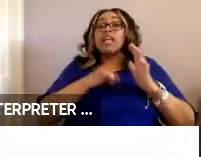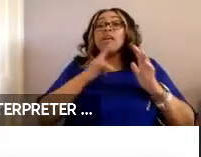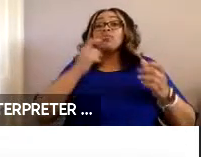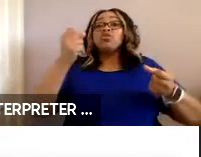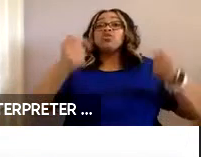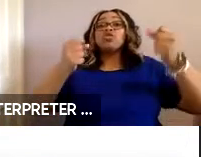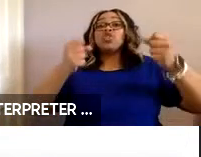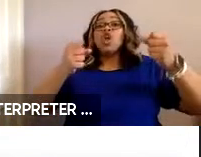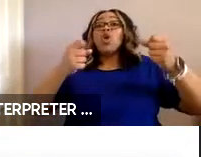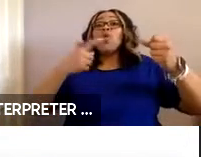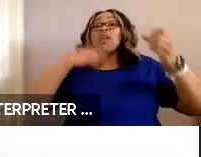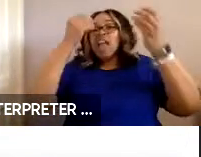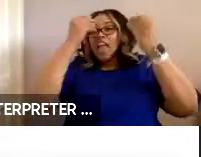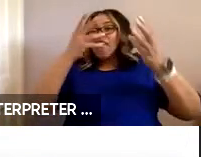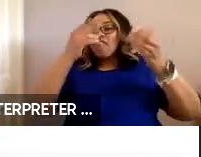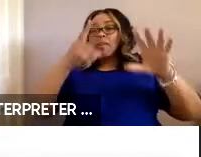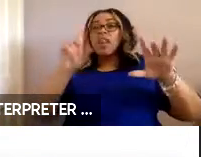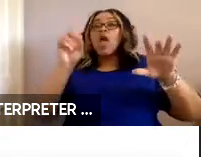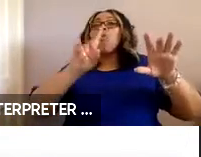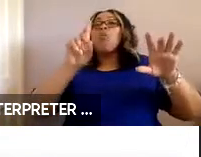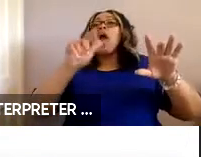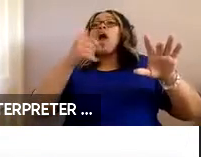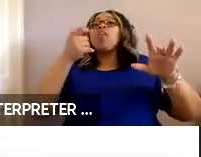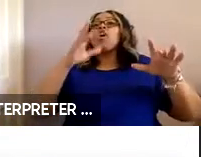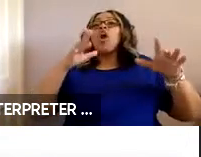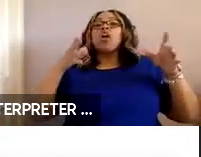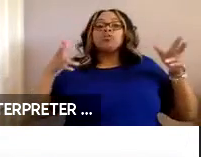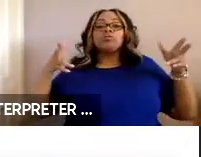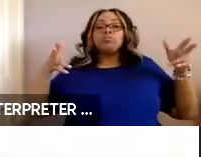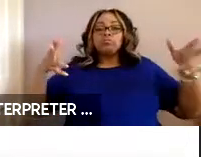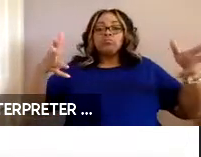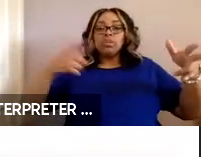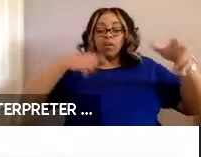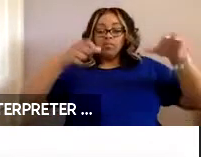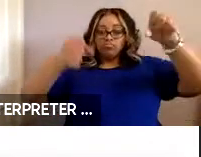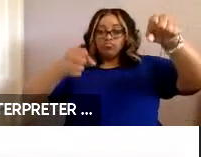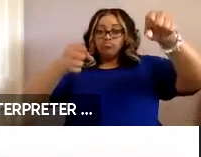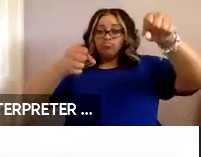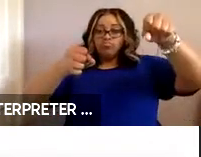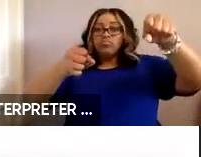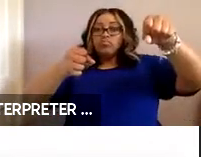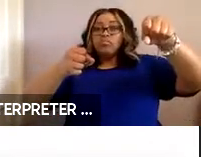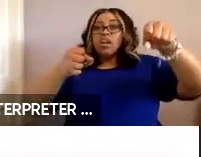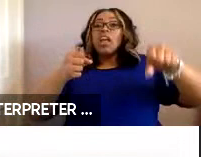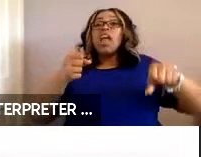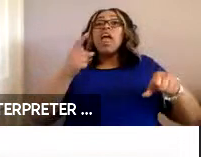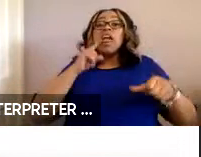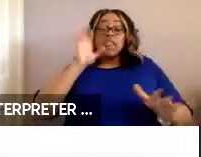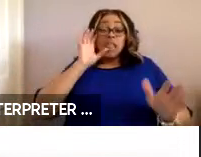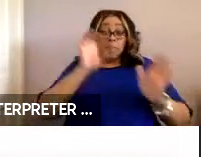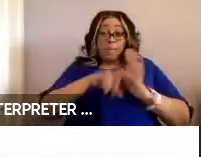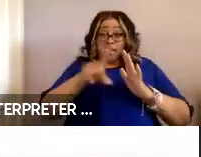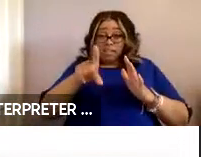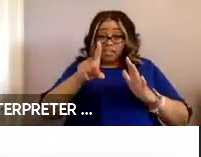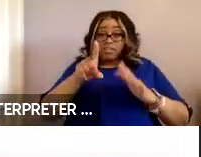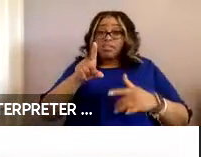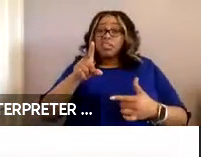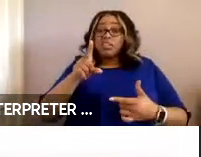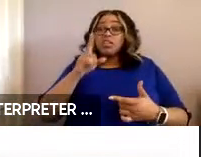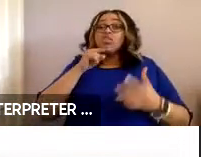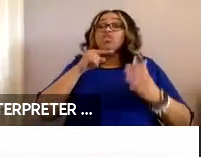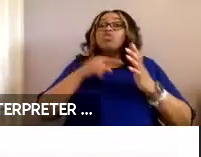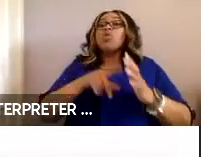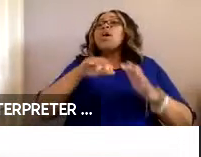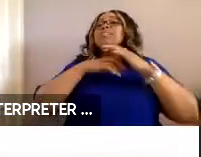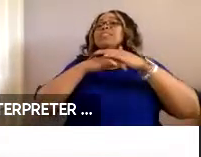used to convey information like where other vehicles are located in the environment. And then the image on the screen also shows a